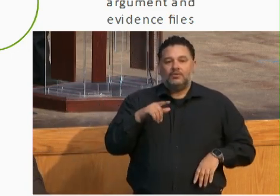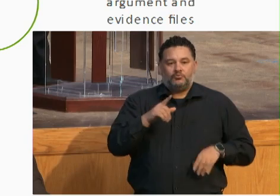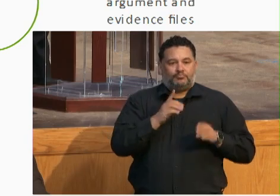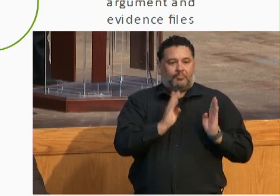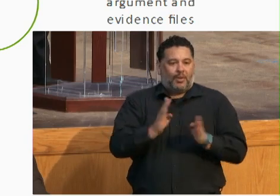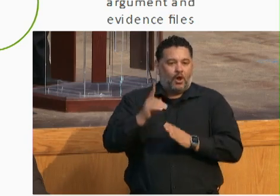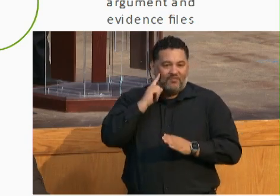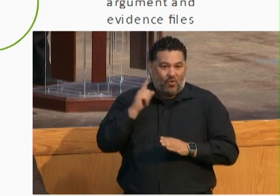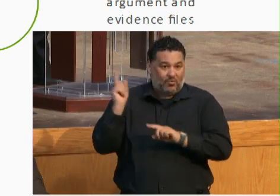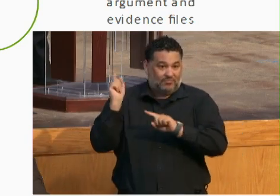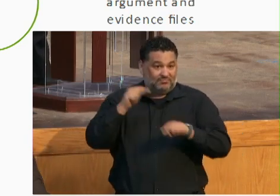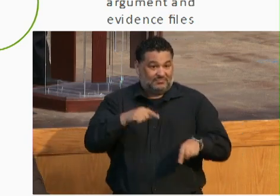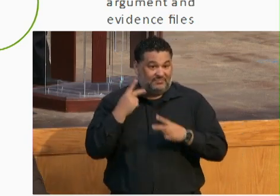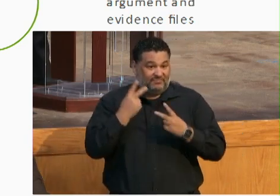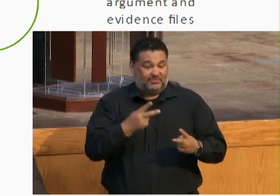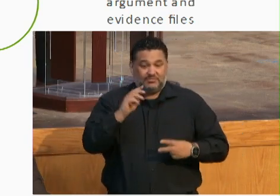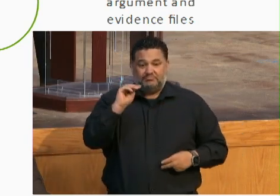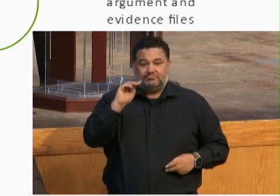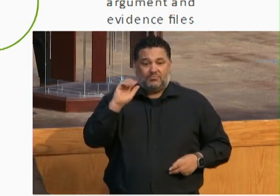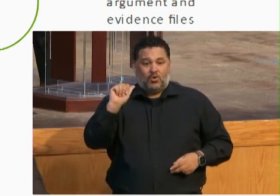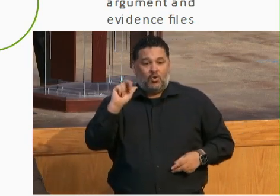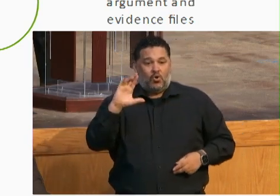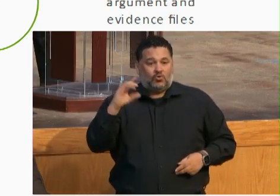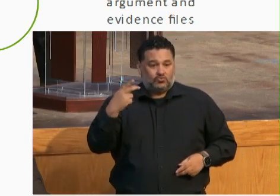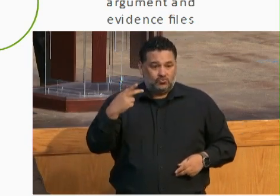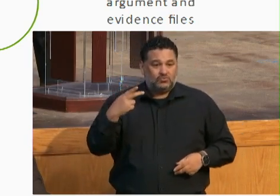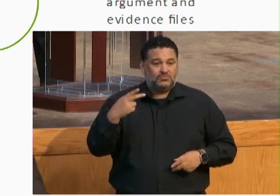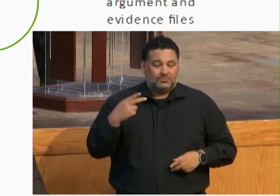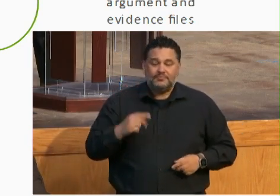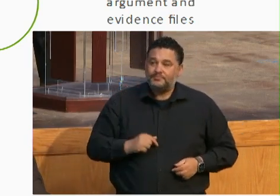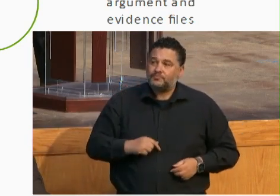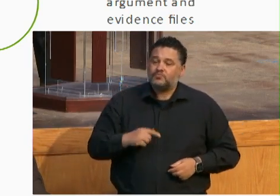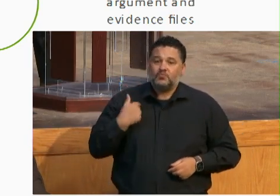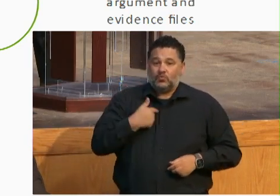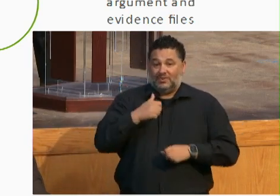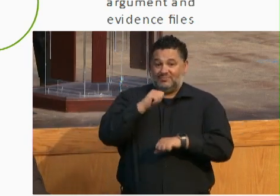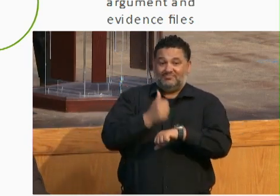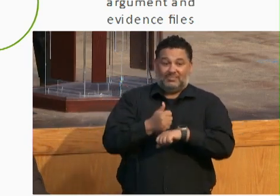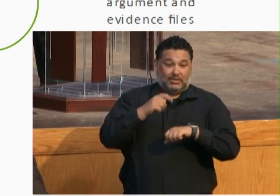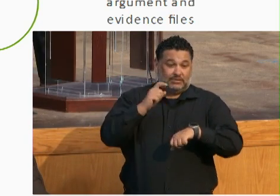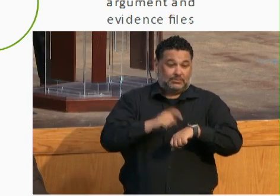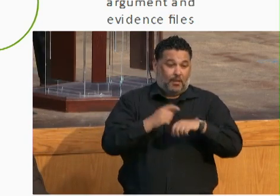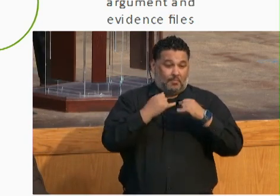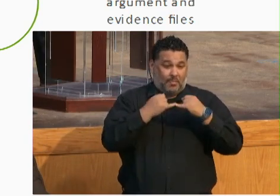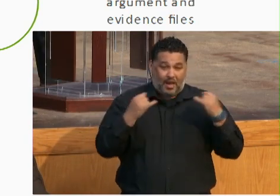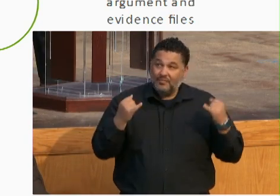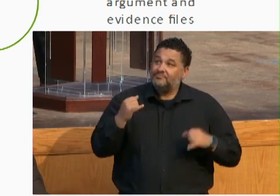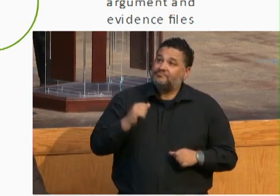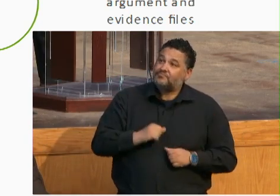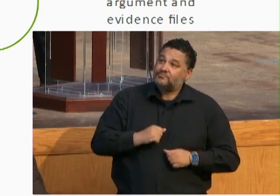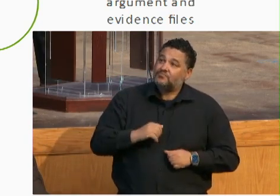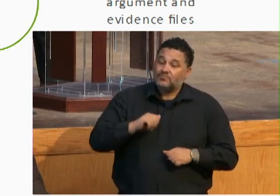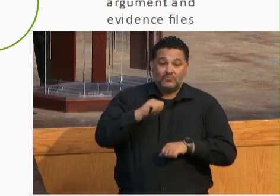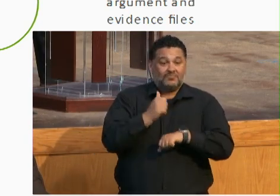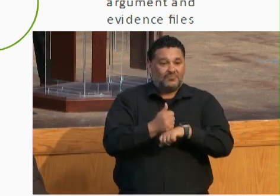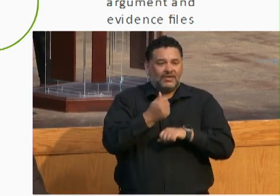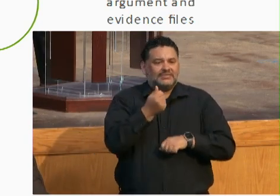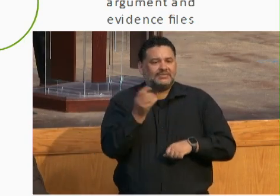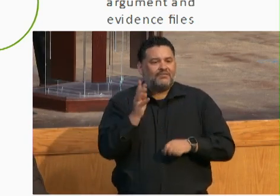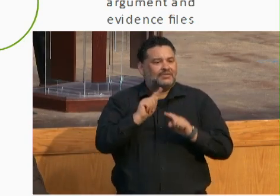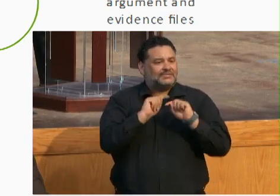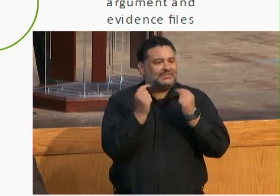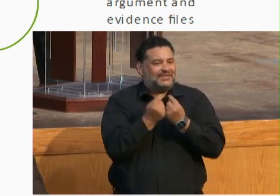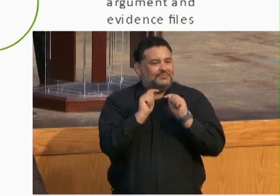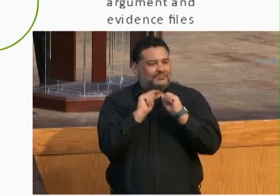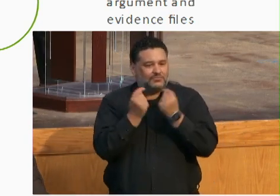in March coming up. So we established this timeline. We established several teams to start helping